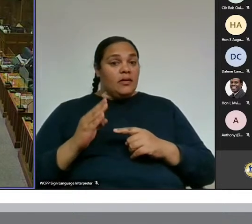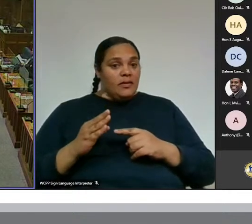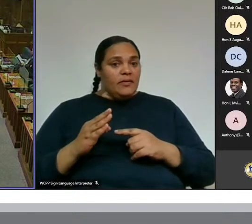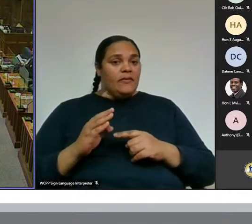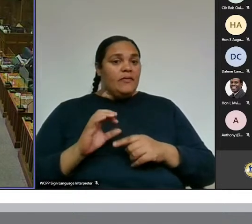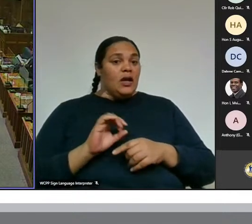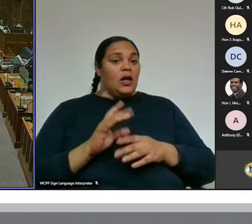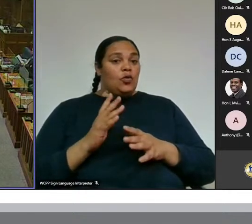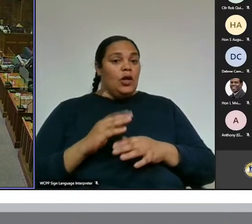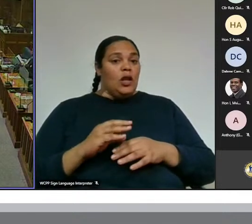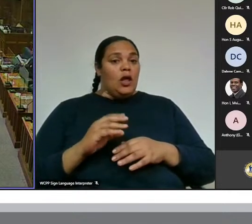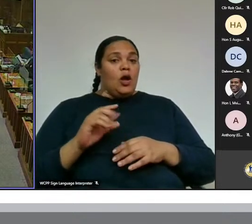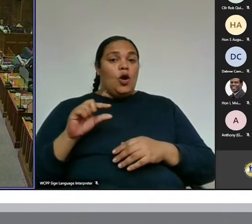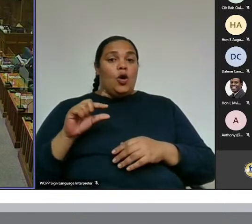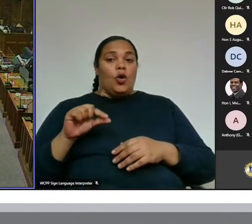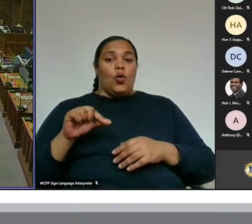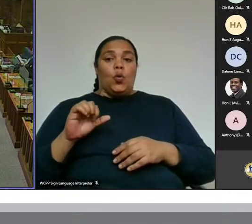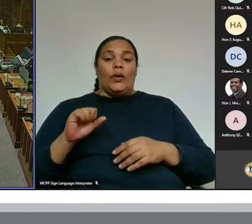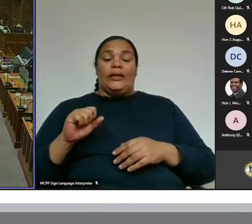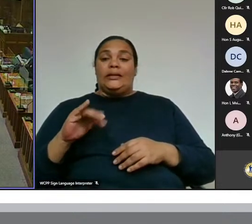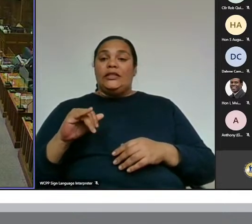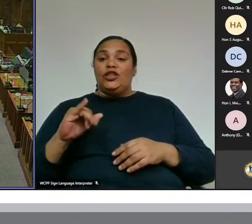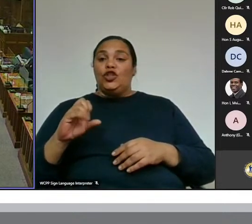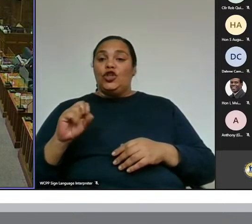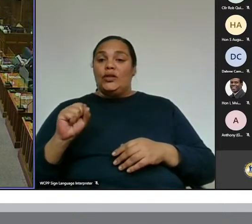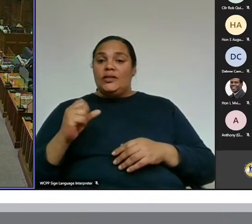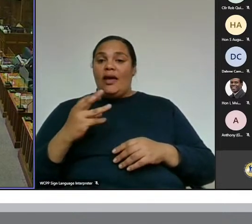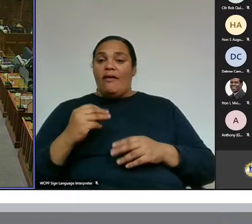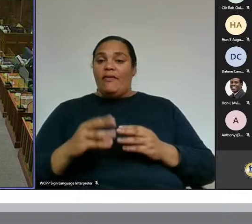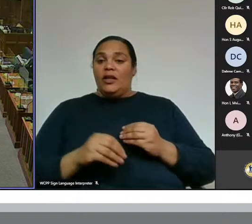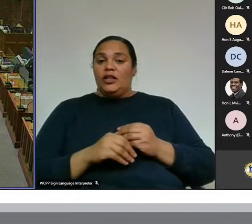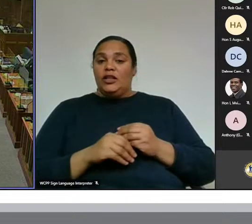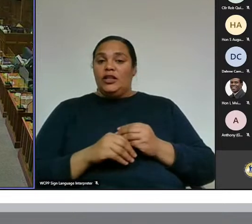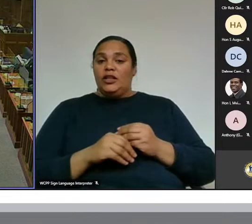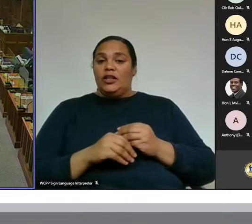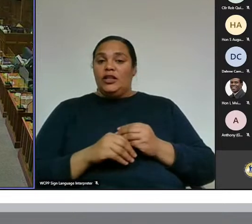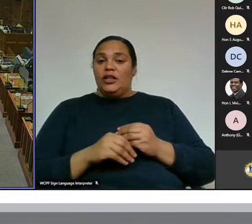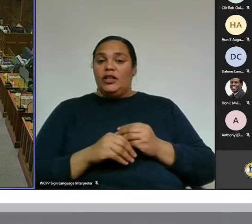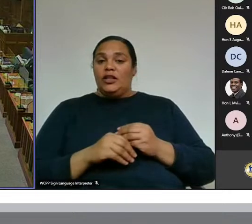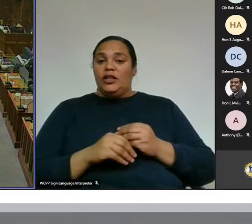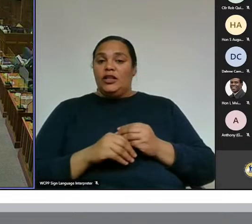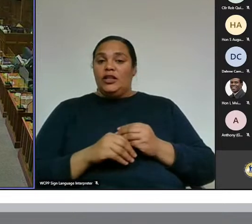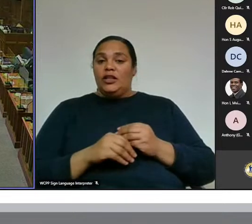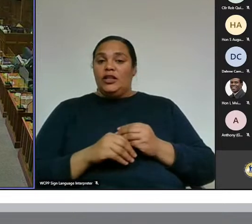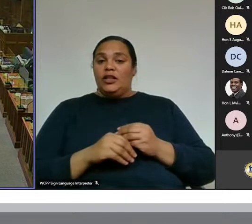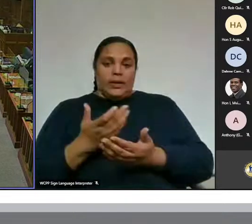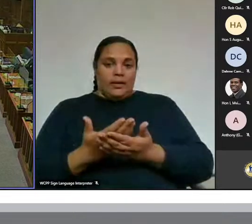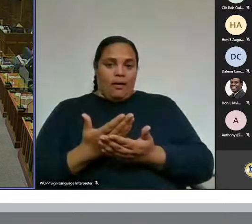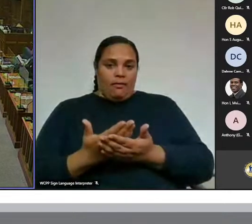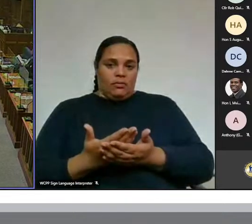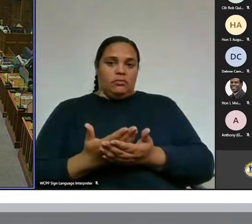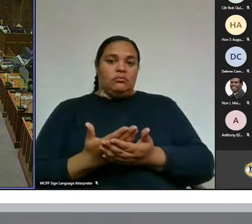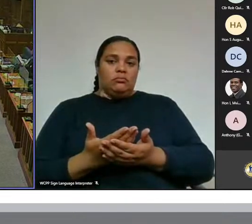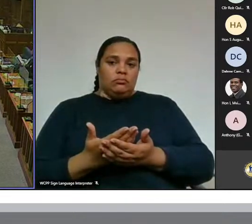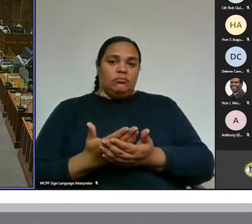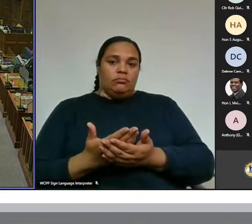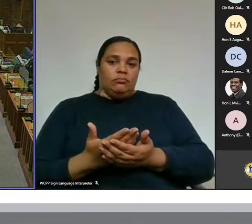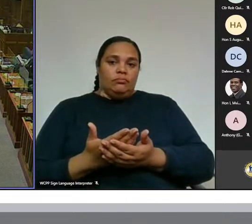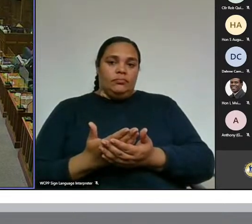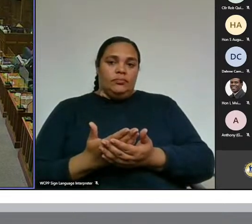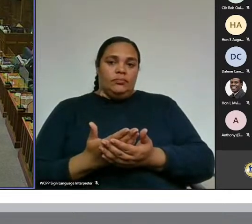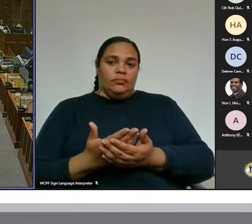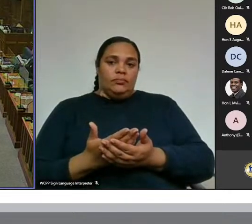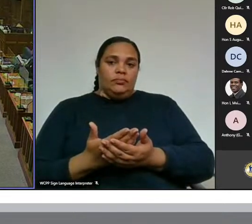Councillor Quintus would make an additional follow-up comment on